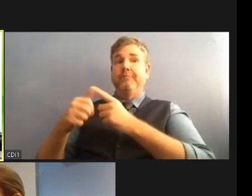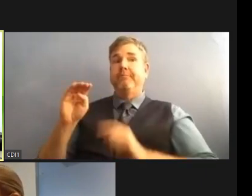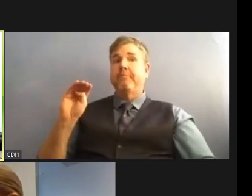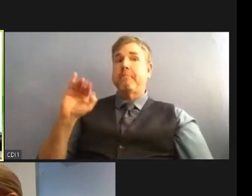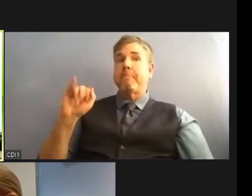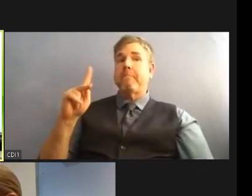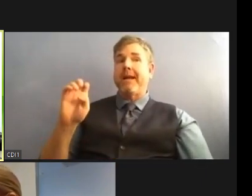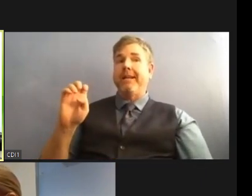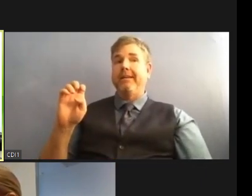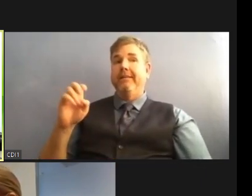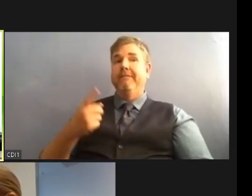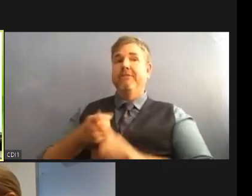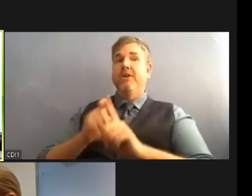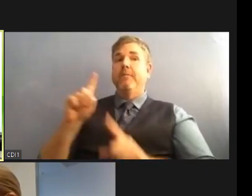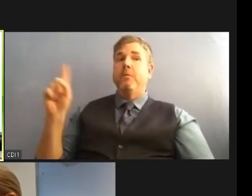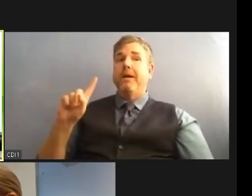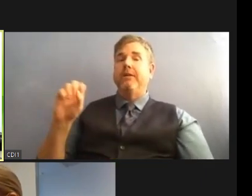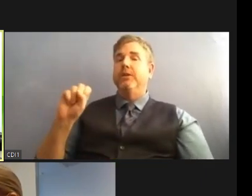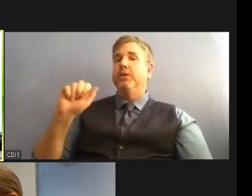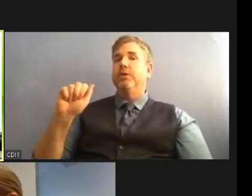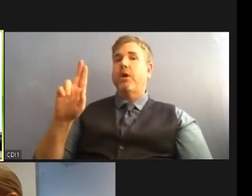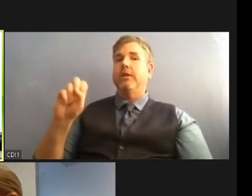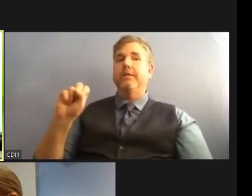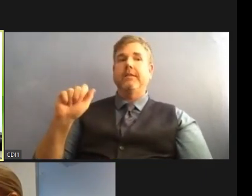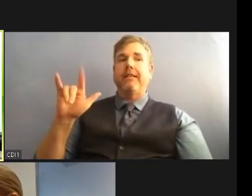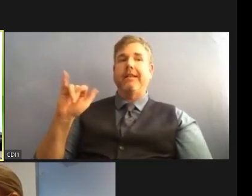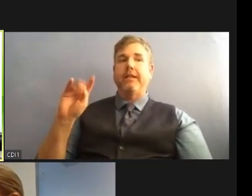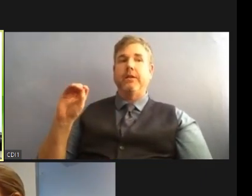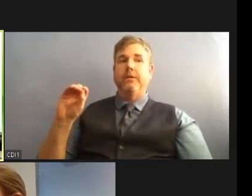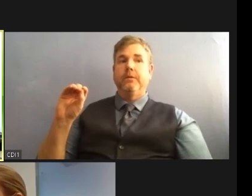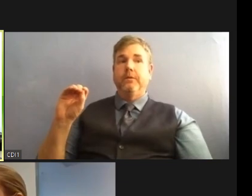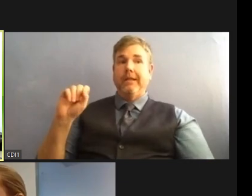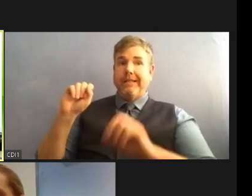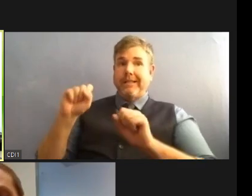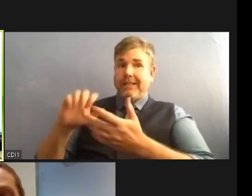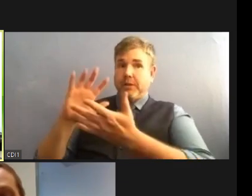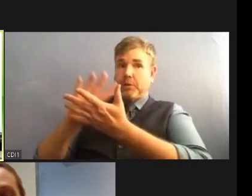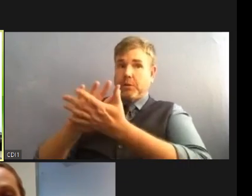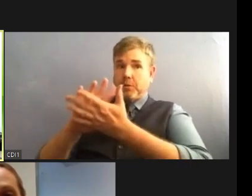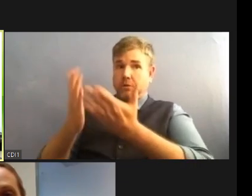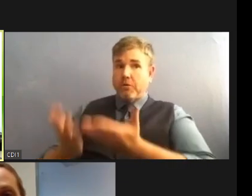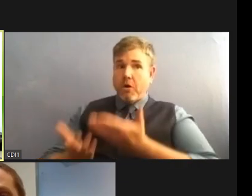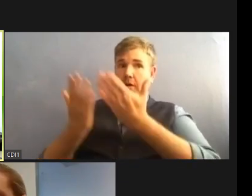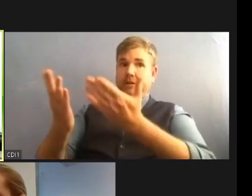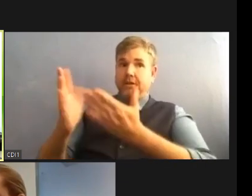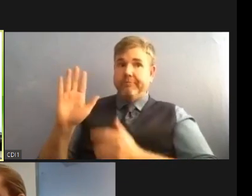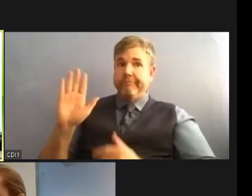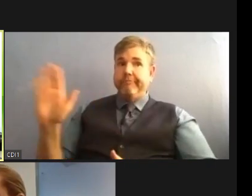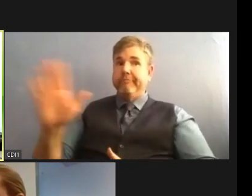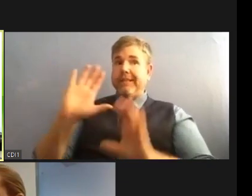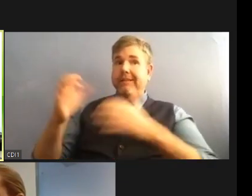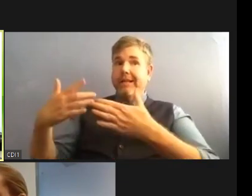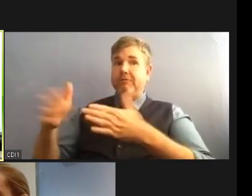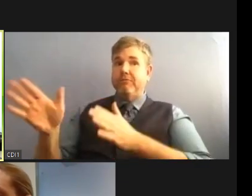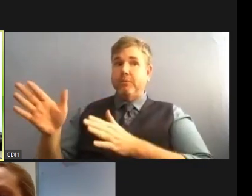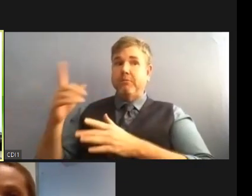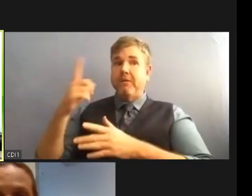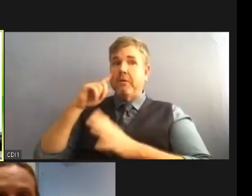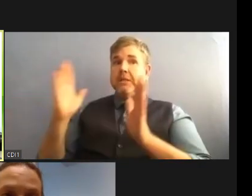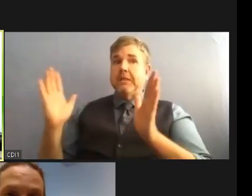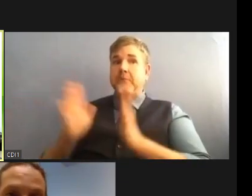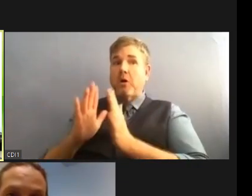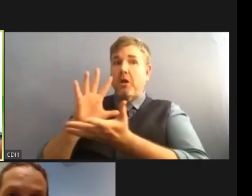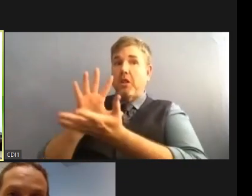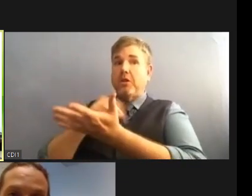will schools be able to offer their classrooms for small learning pods that are forming to